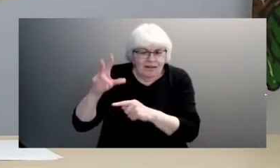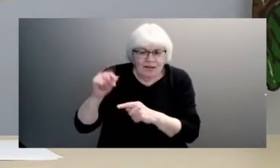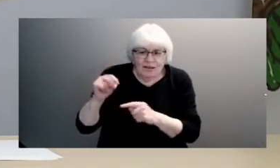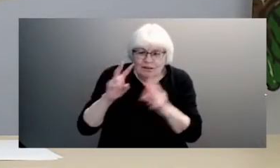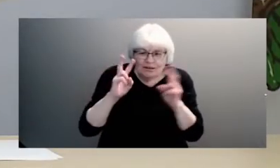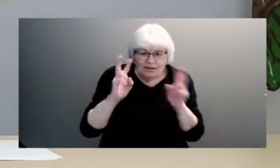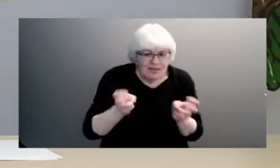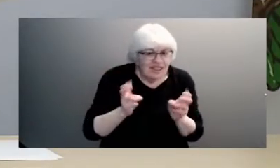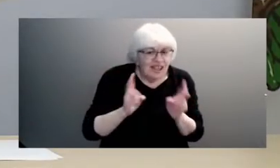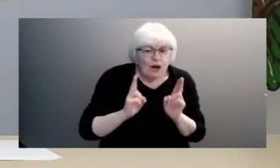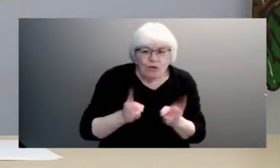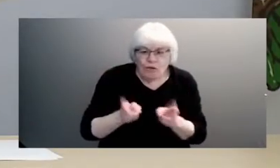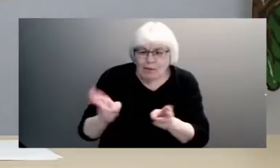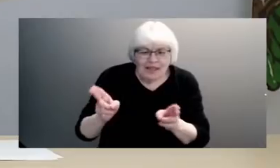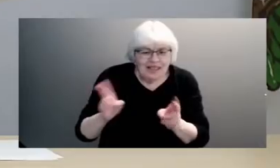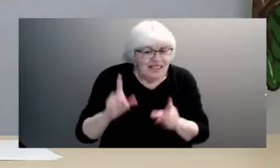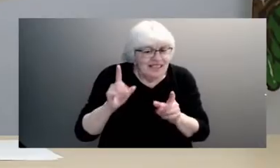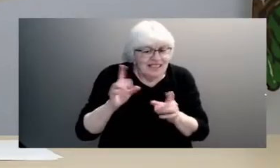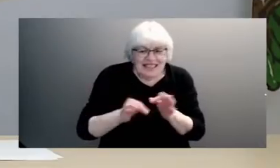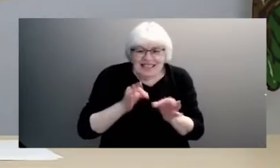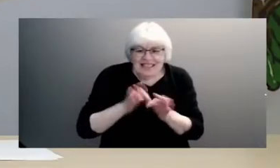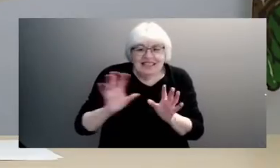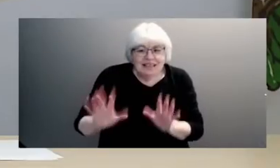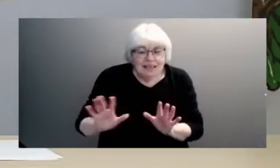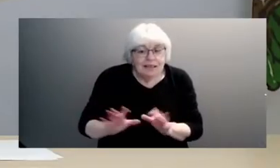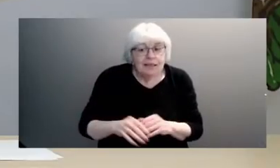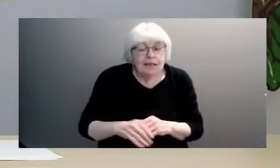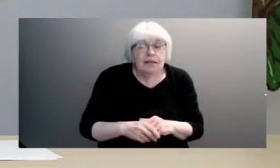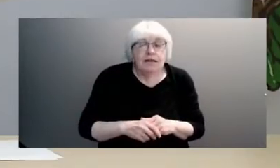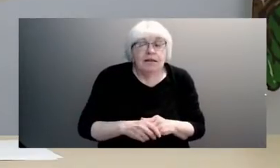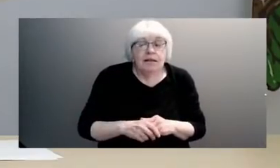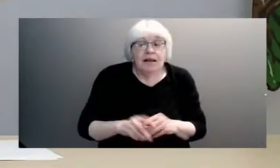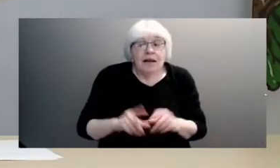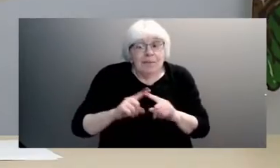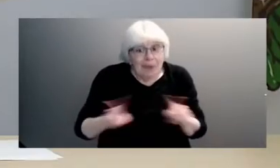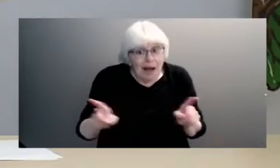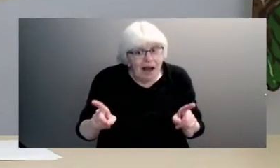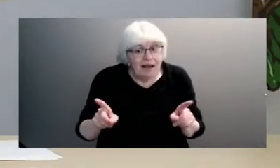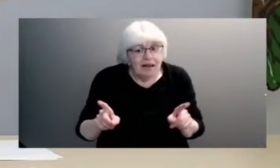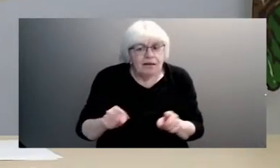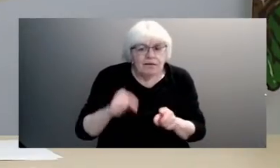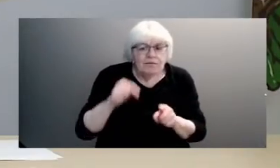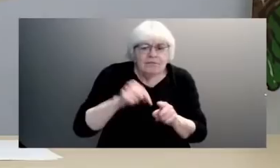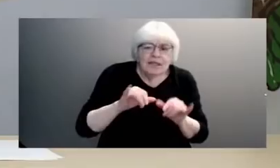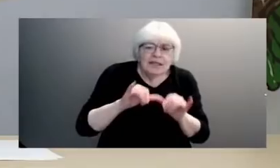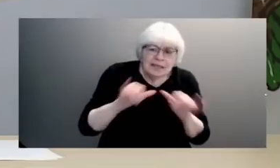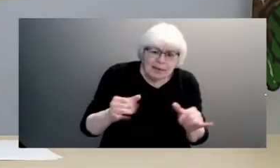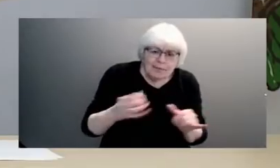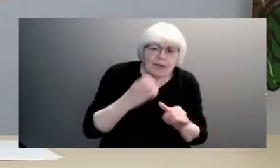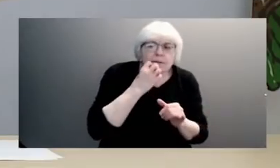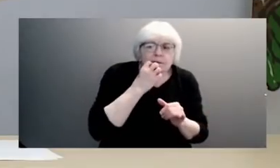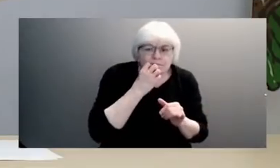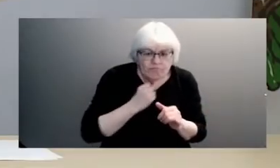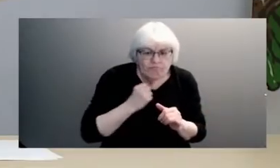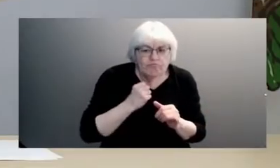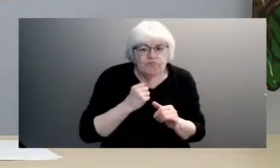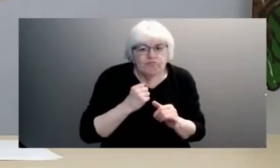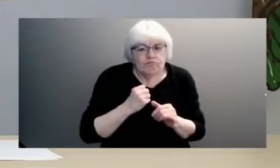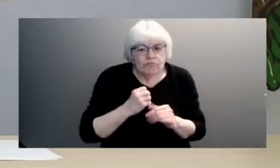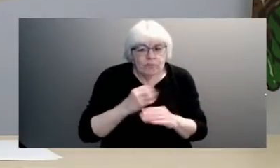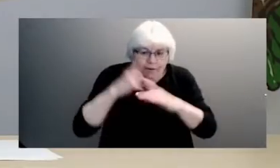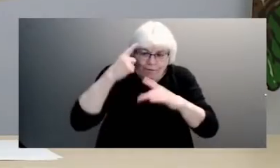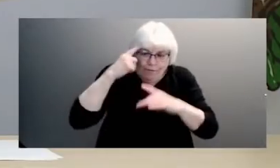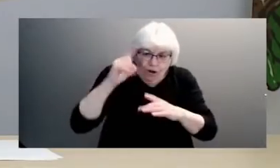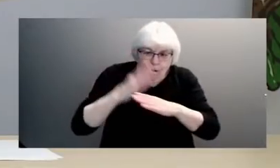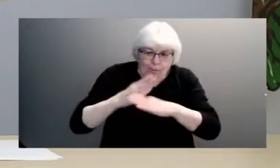this Omicron variant wave that is coming at us. And how so? I mean, beyond the scenarios that you